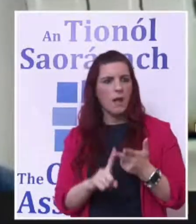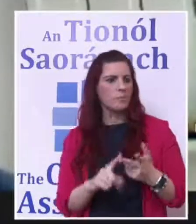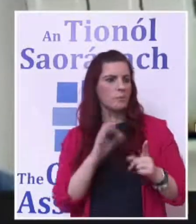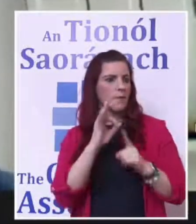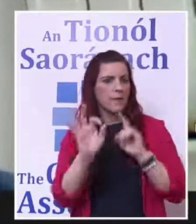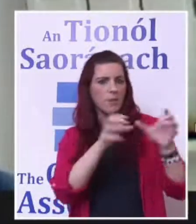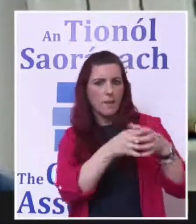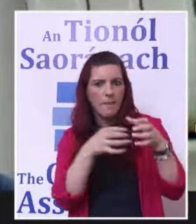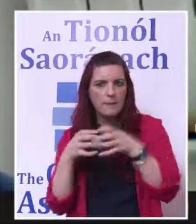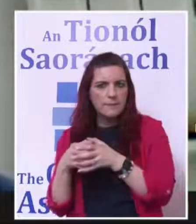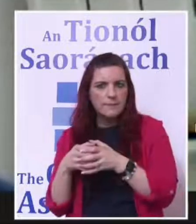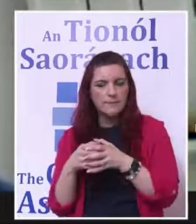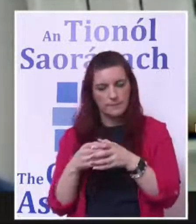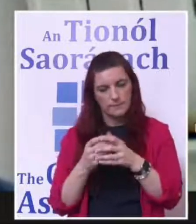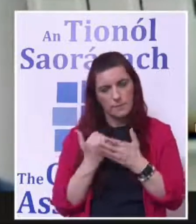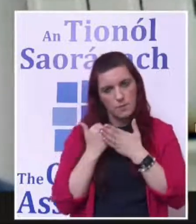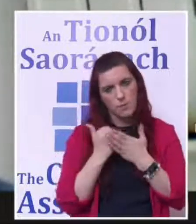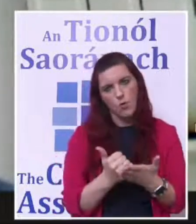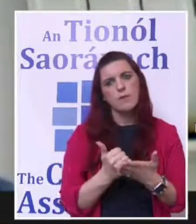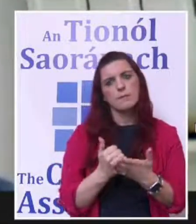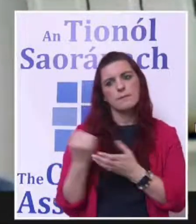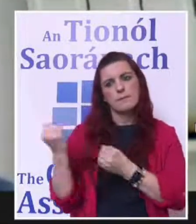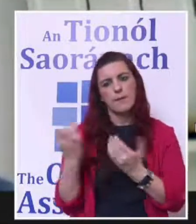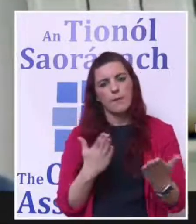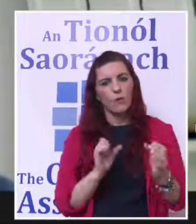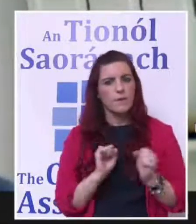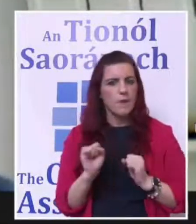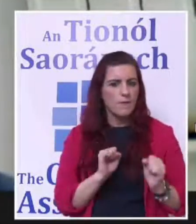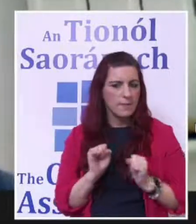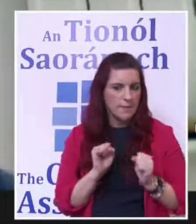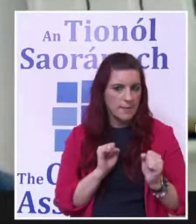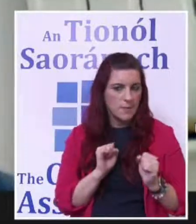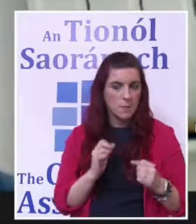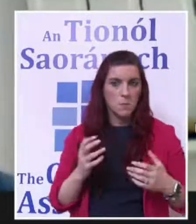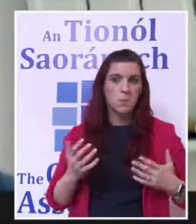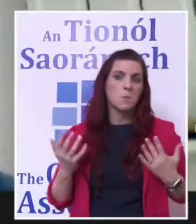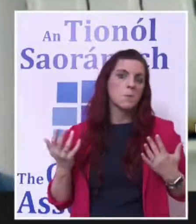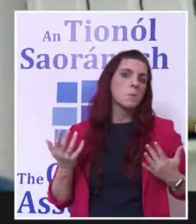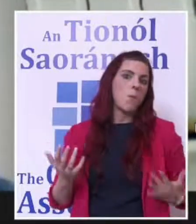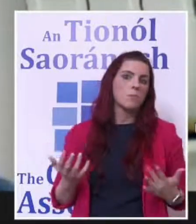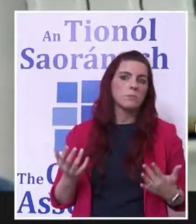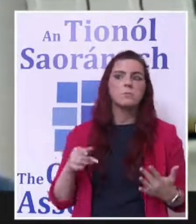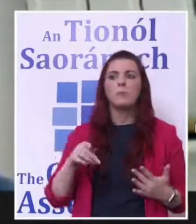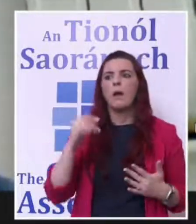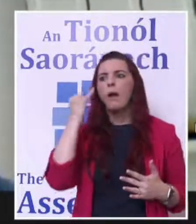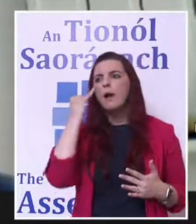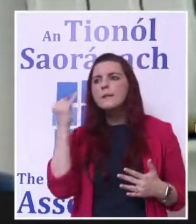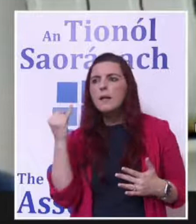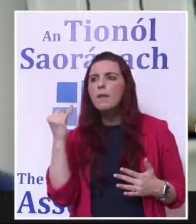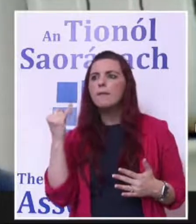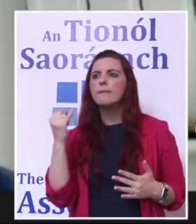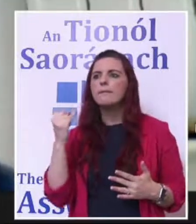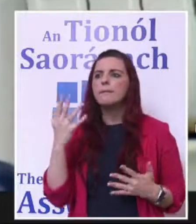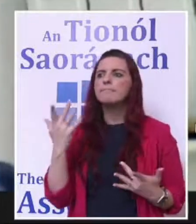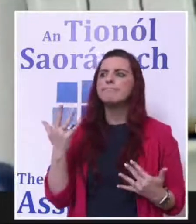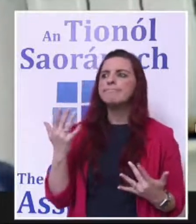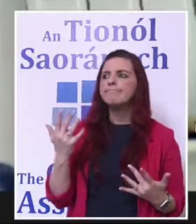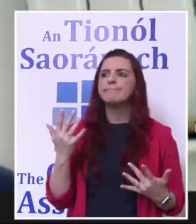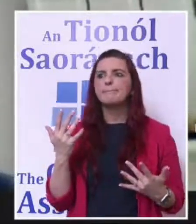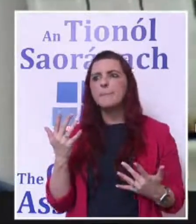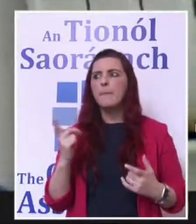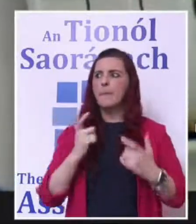bodies of staff that support the delivery of services. So, the idea of a mayor going in with